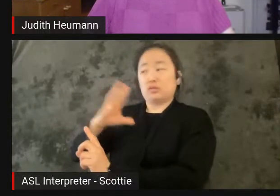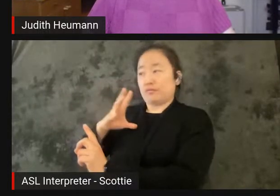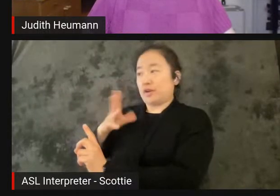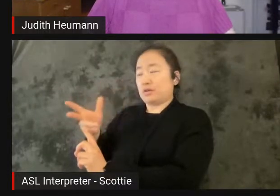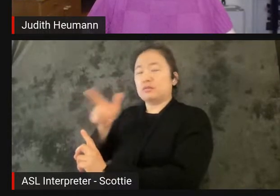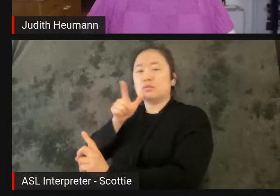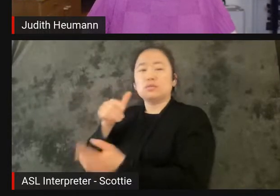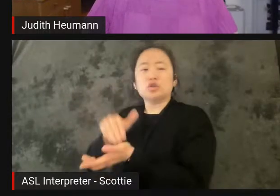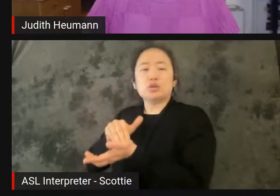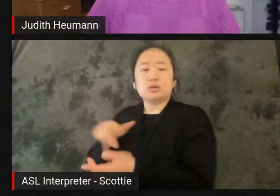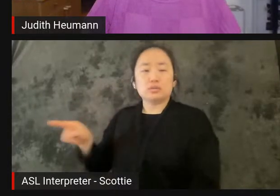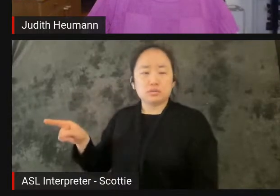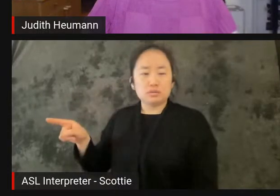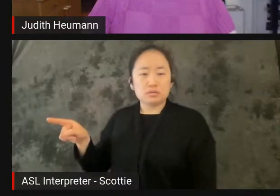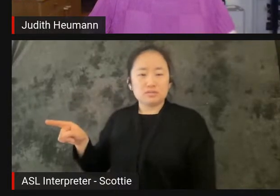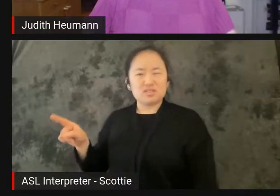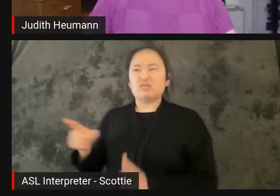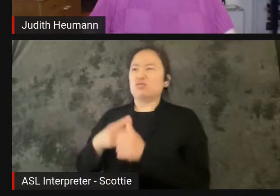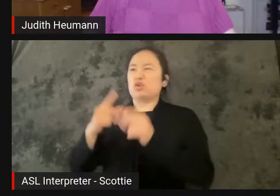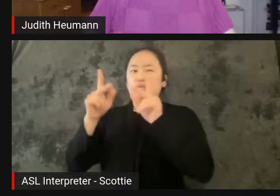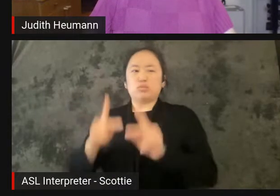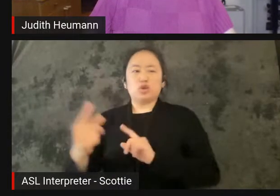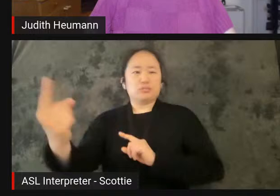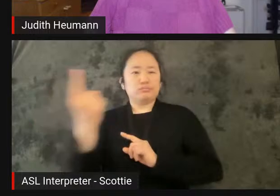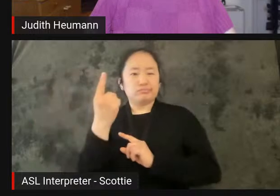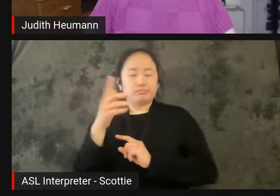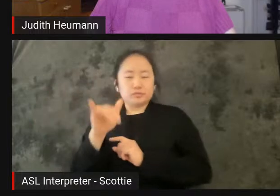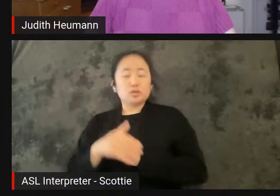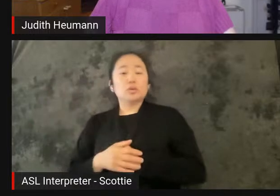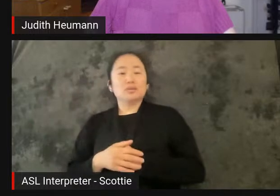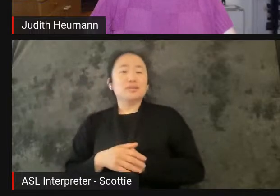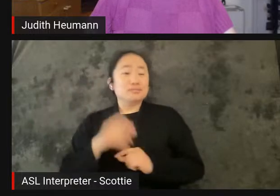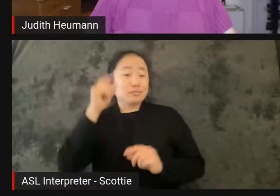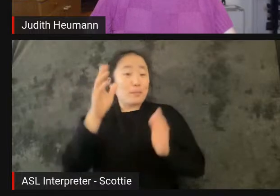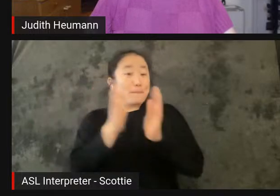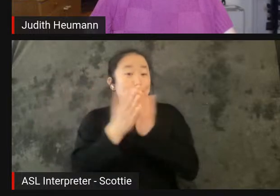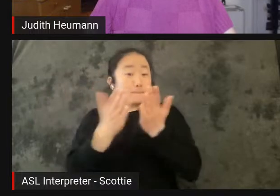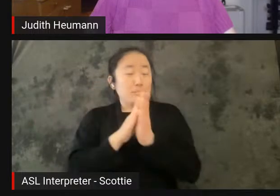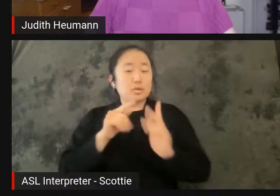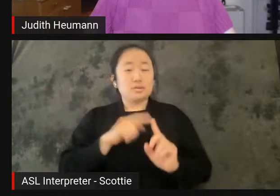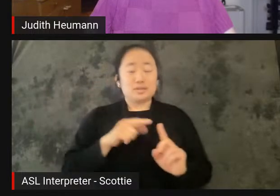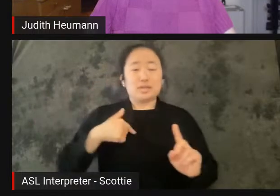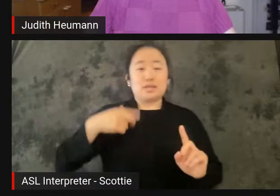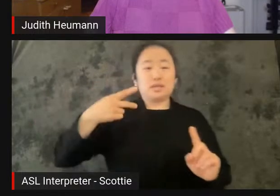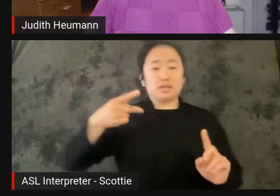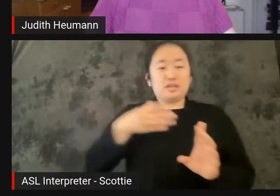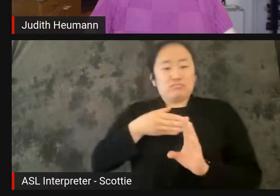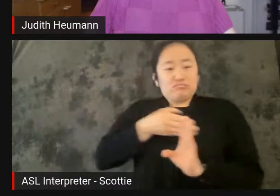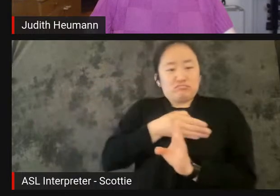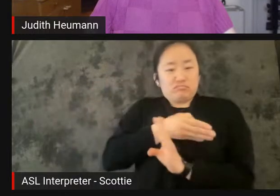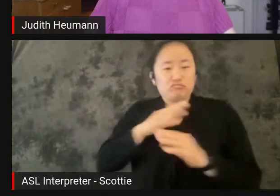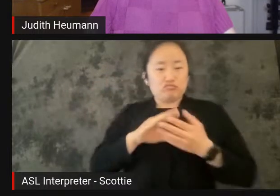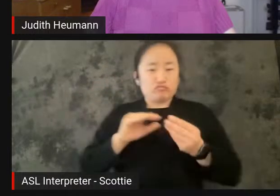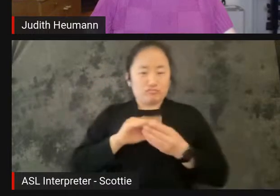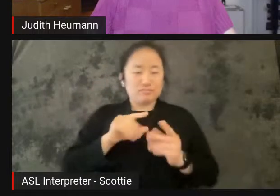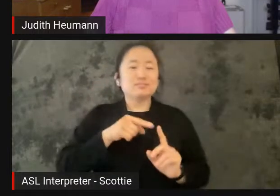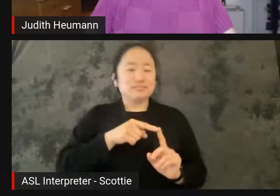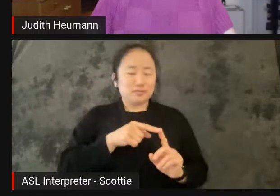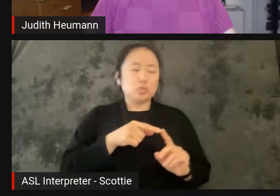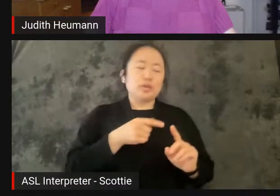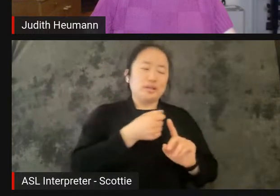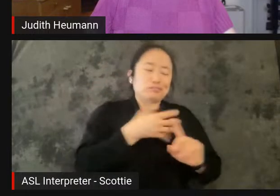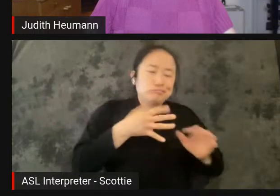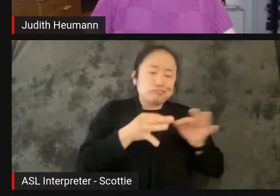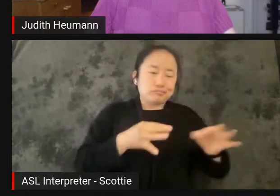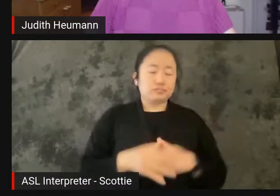the prologue of the book. But basically, he said to them, so you can imagine they were having gone through a traumatic experience